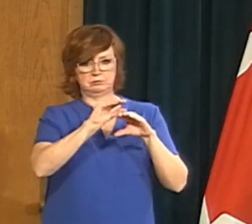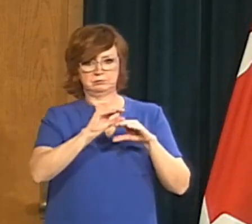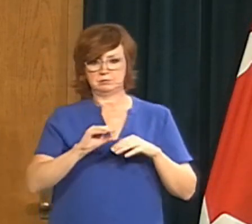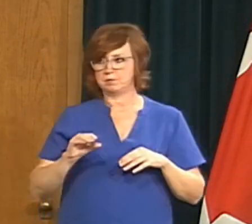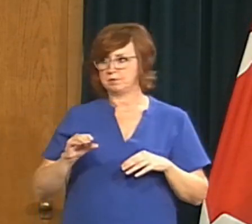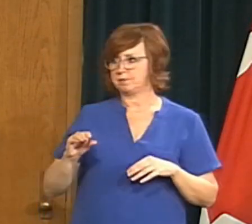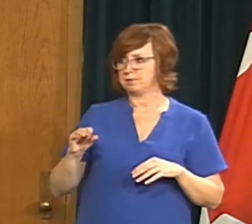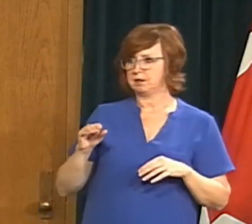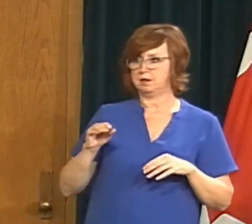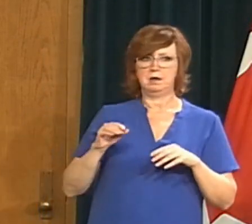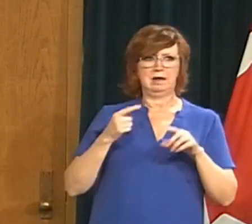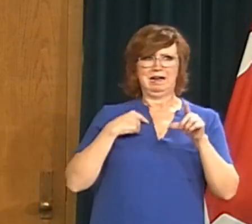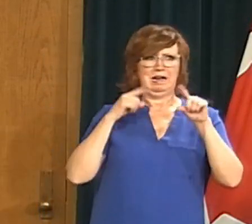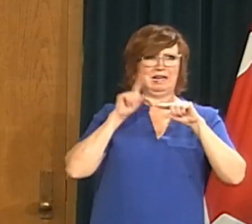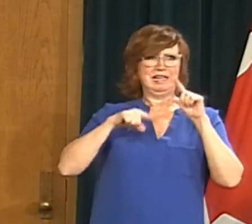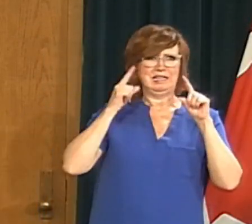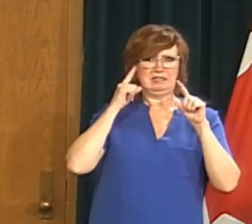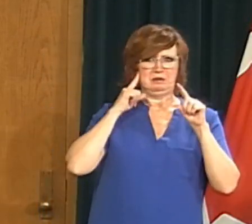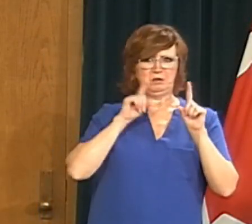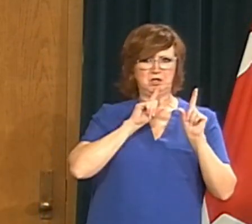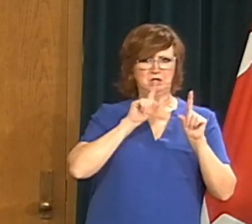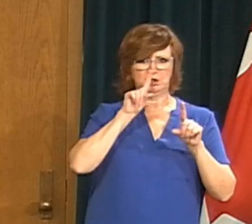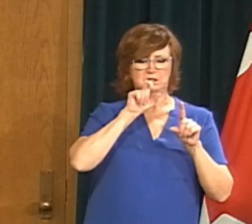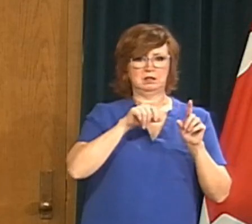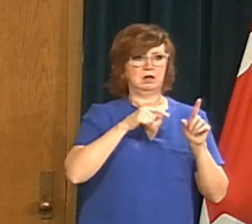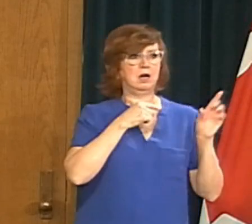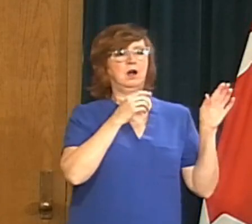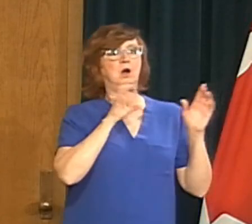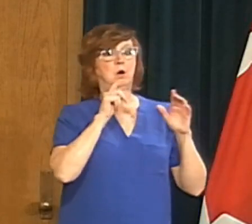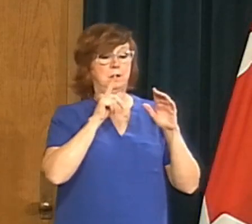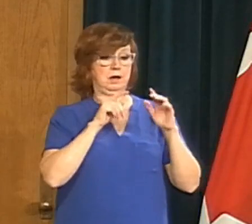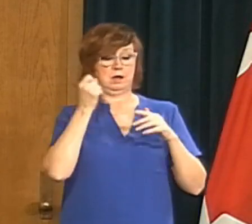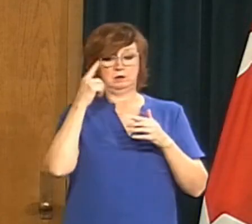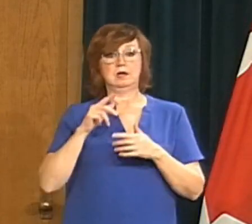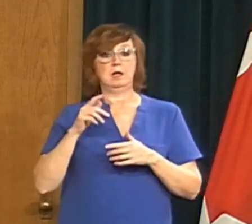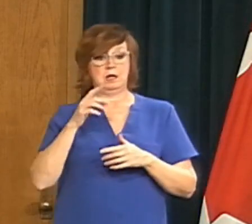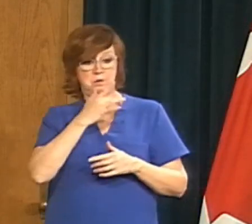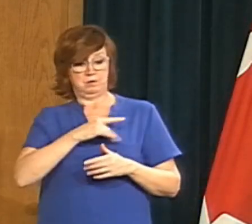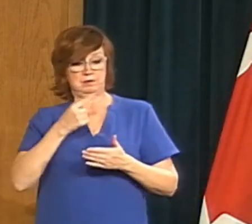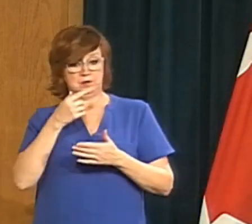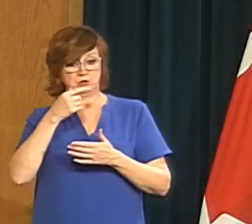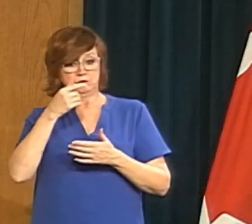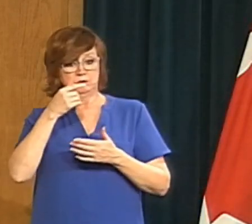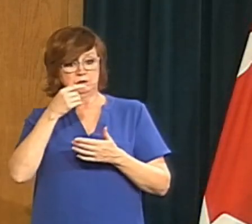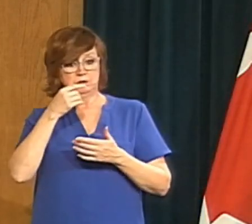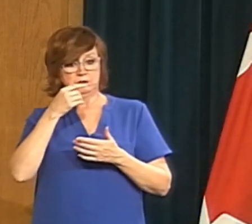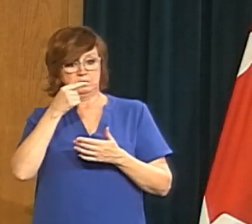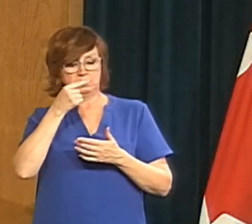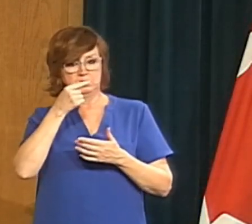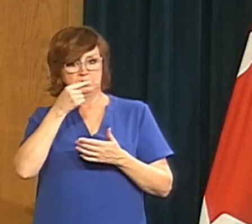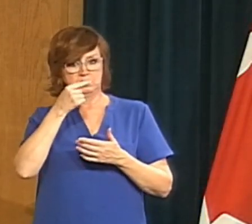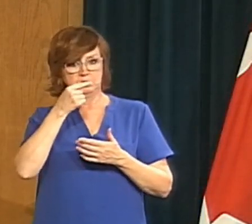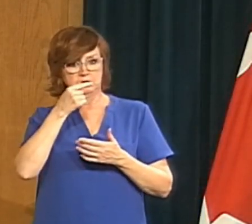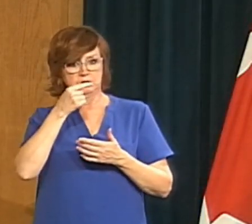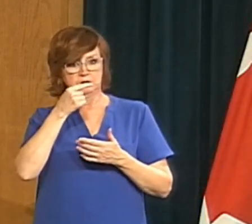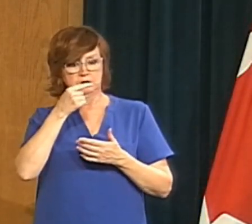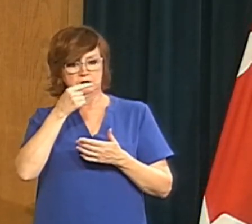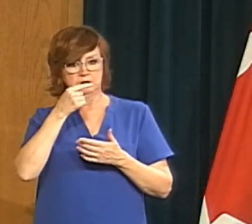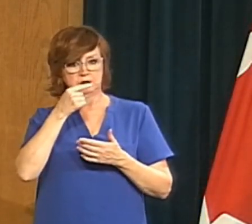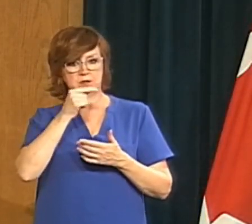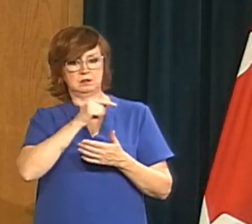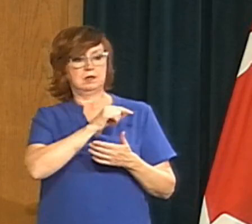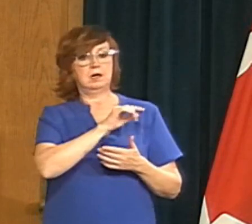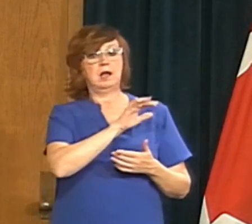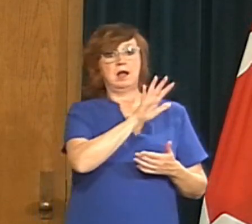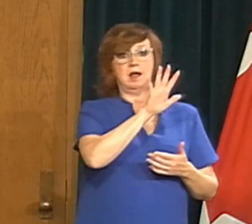Sorry, I couldn't hear that. Could you just repeat the answer? I'm sorry, a little over 3 million will be from the federal government, and a little under